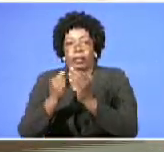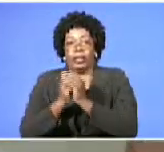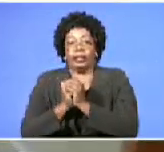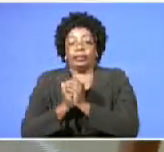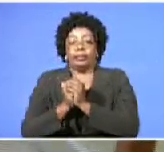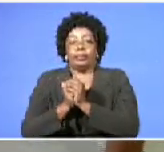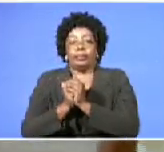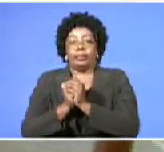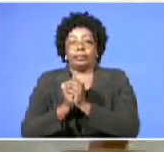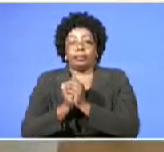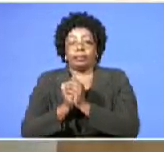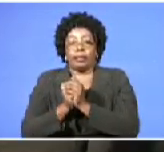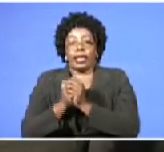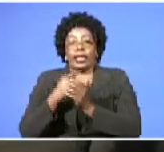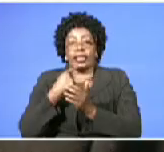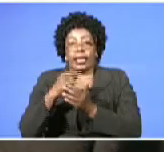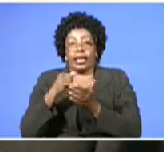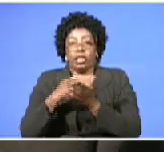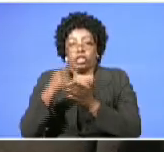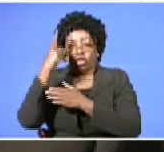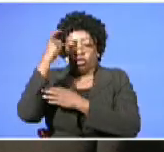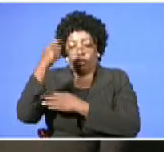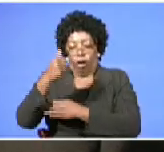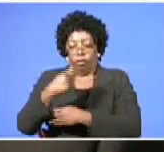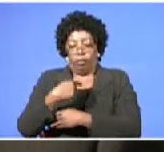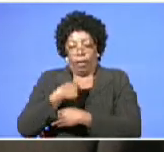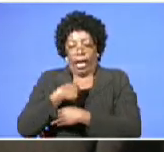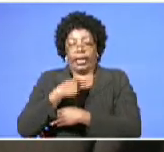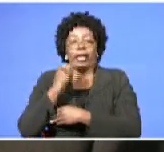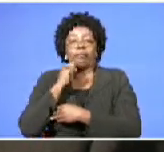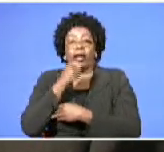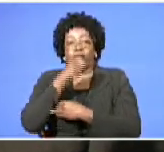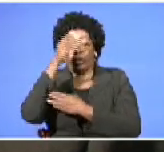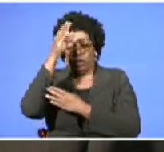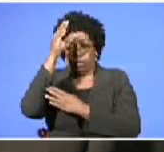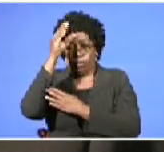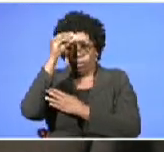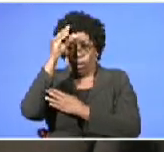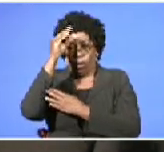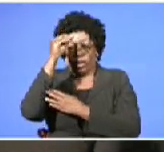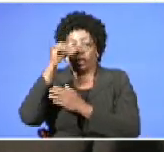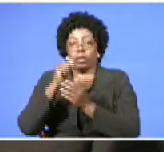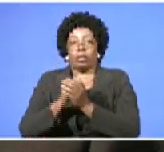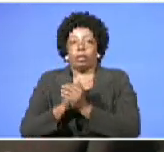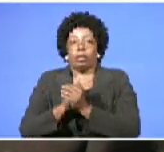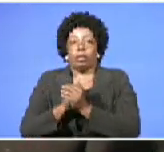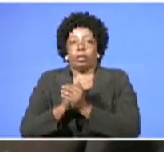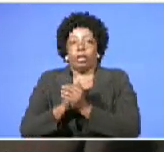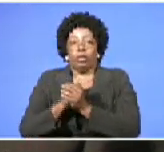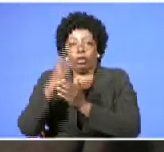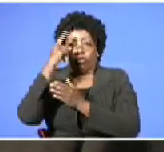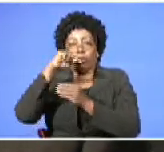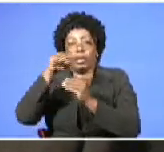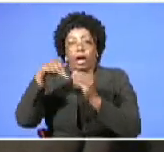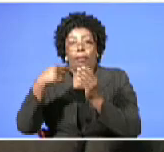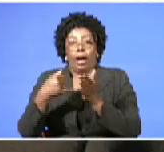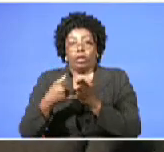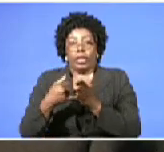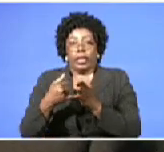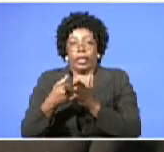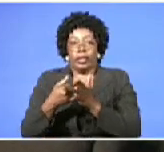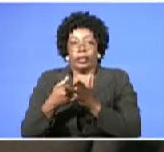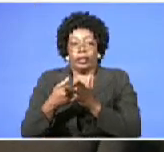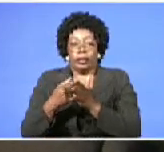It was a dream of mine and my twin boys, Dante and Dantes. And we were dreaming about it.